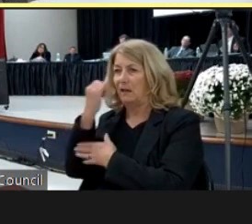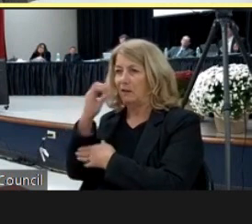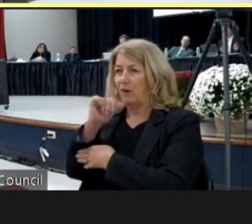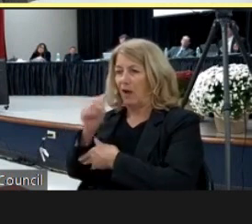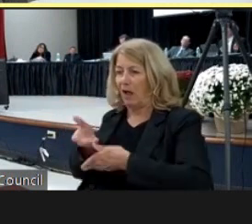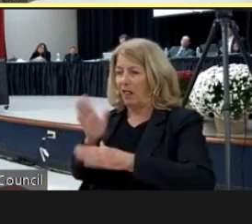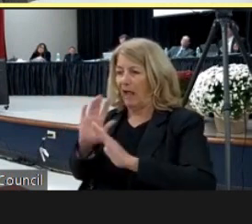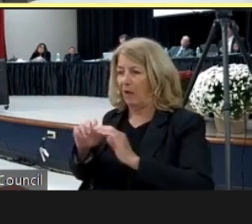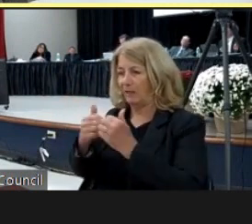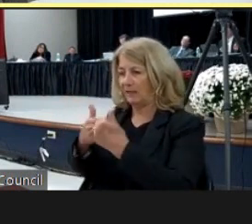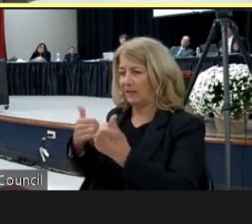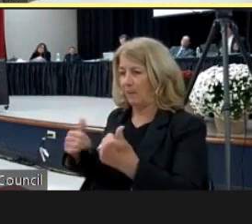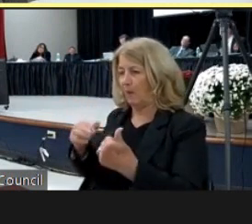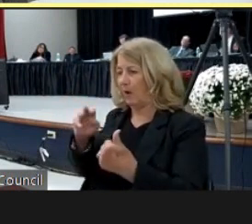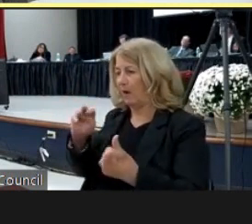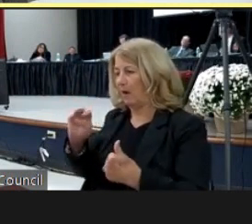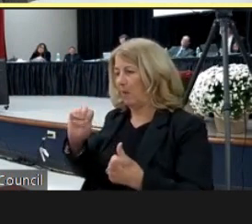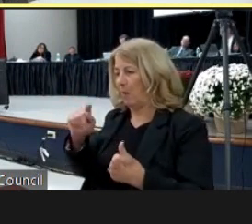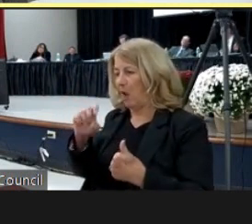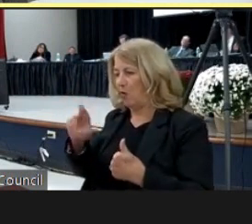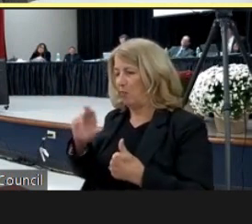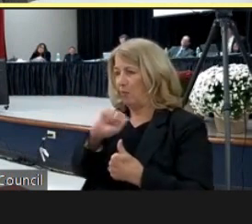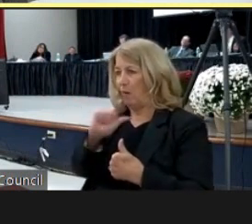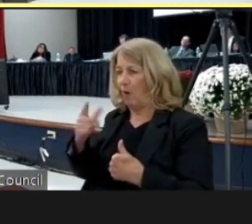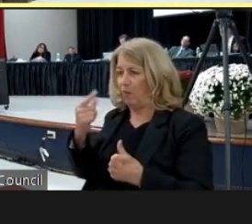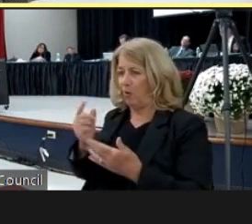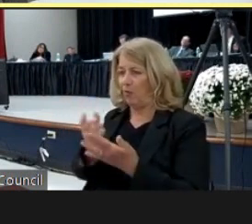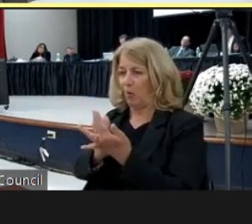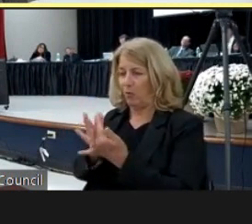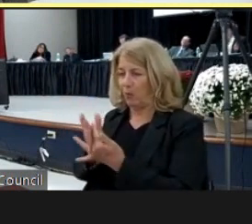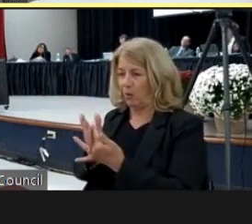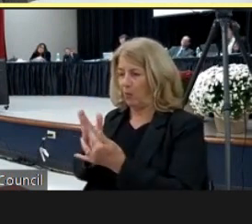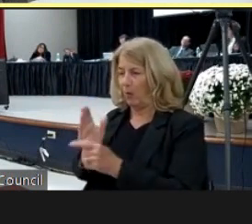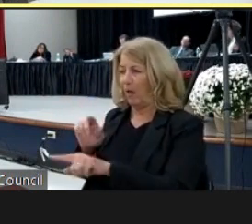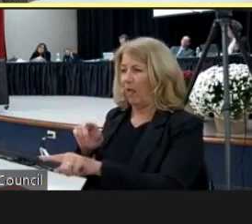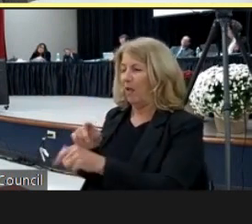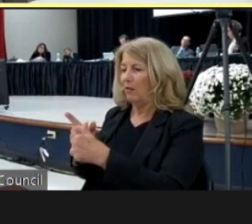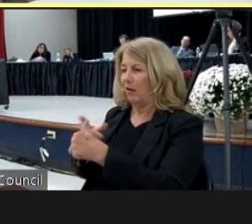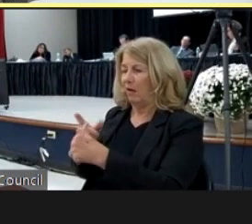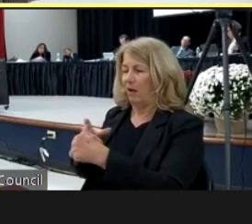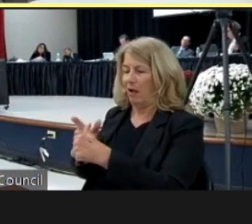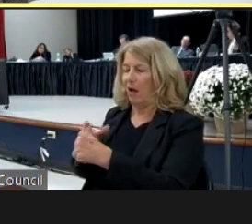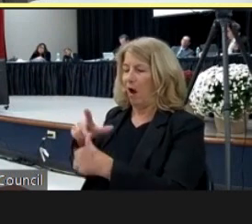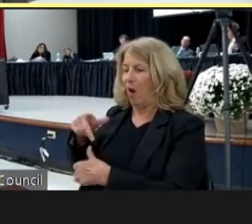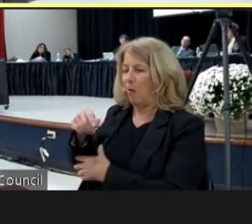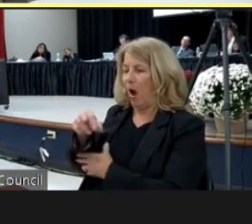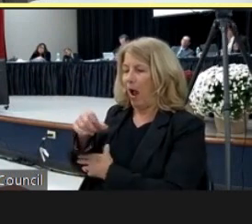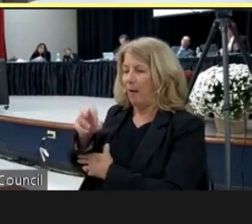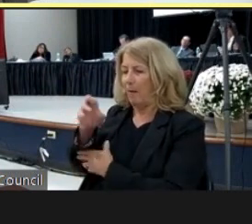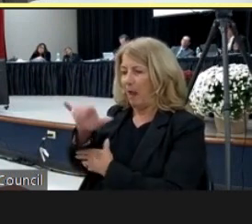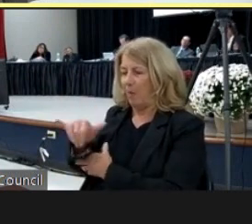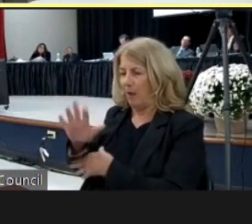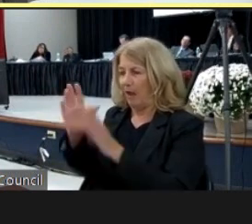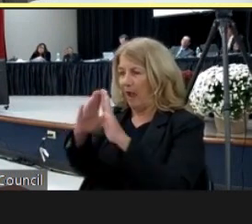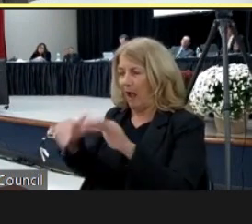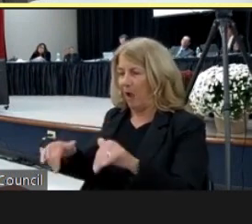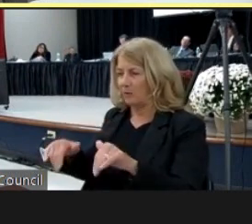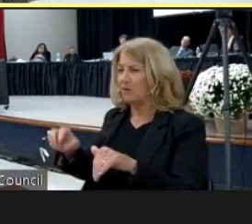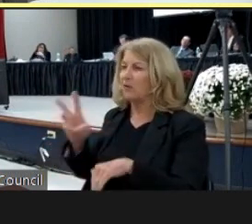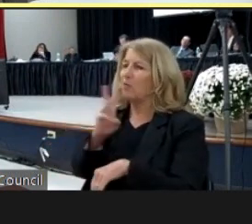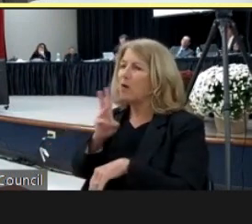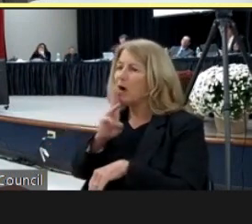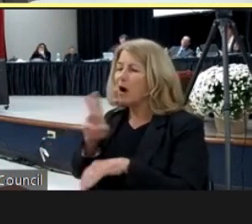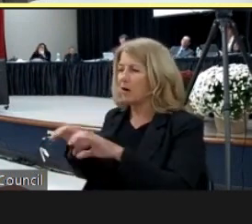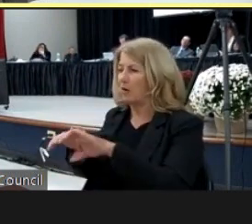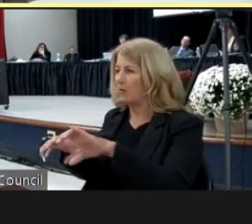meters and everything runs through the primary house, the plumbing Got it. to the water and sewer meter for the primary house, it's